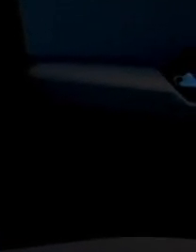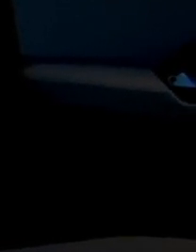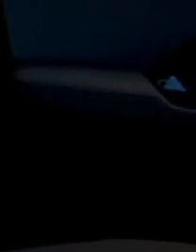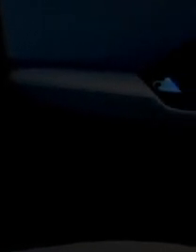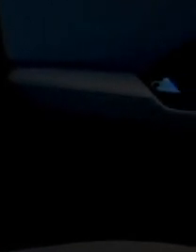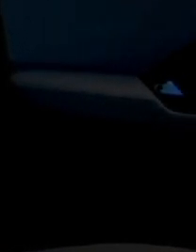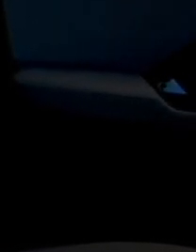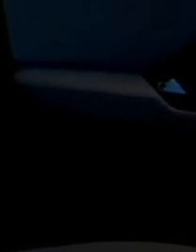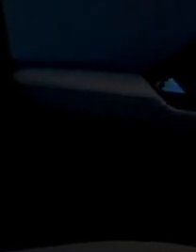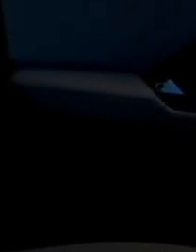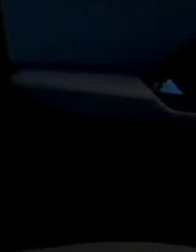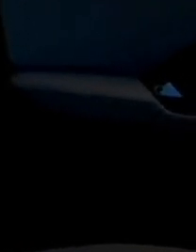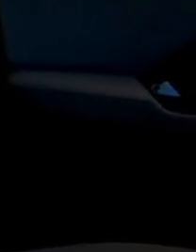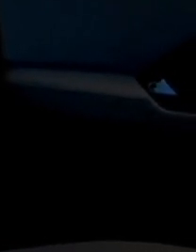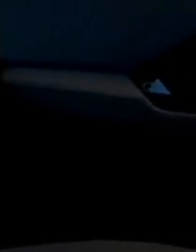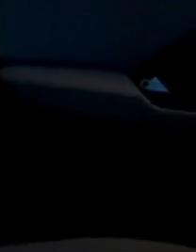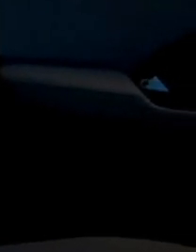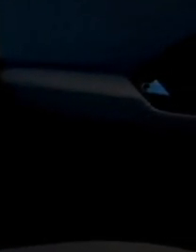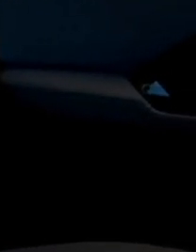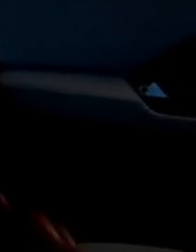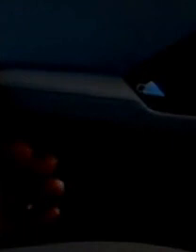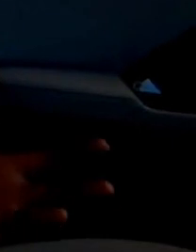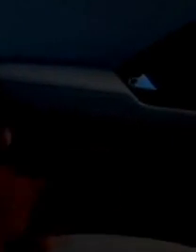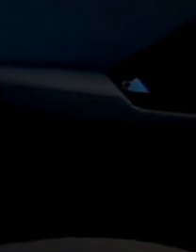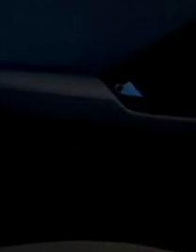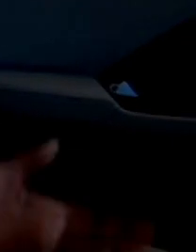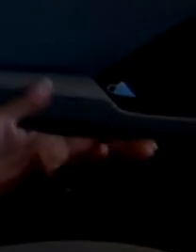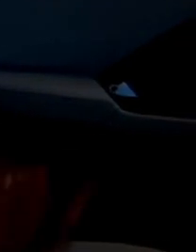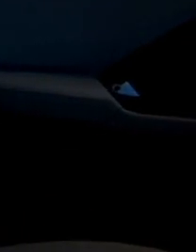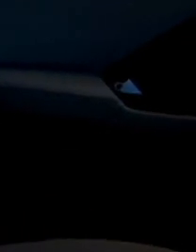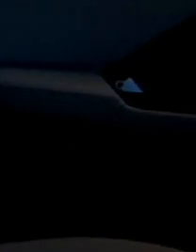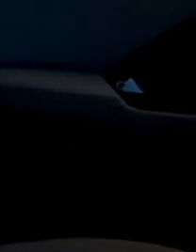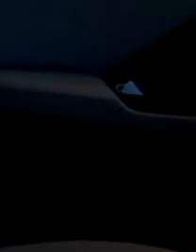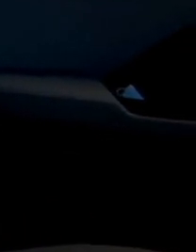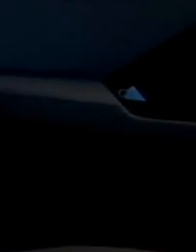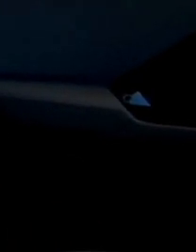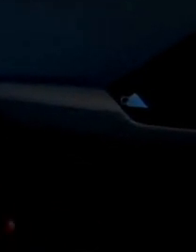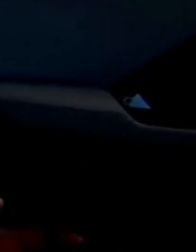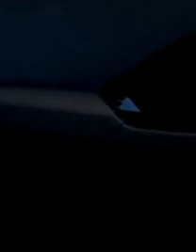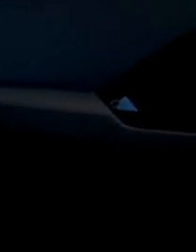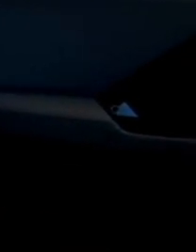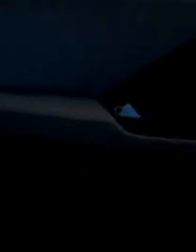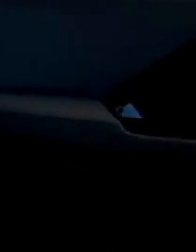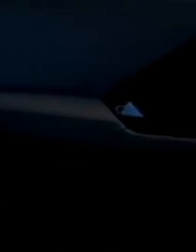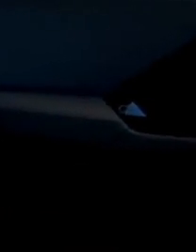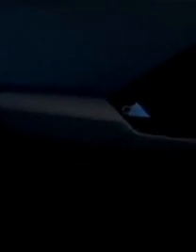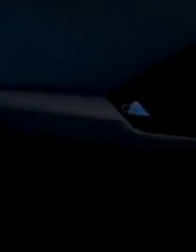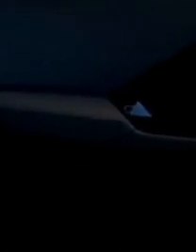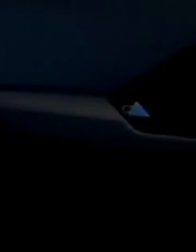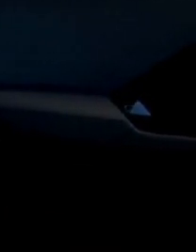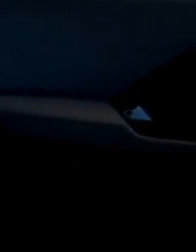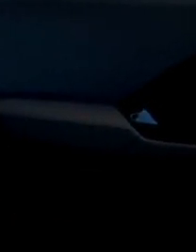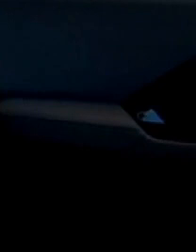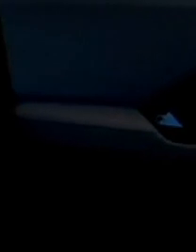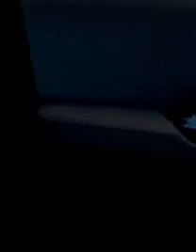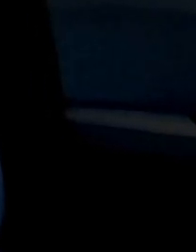3 a.m. this morning. Yeah, and so we use as in small buckets. We can't get water even in Soweto. There's nothing. Yes.